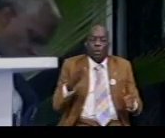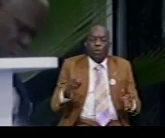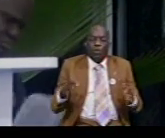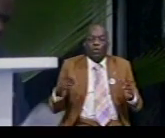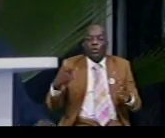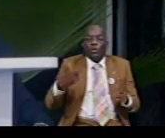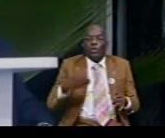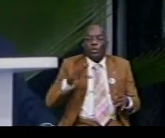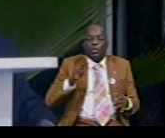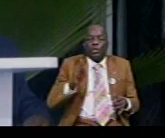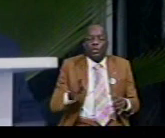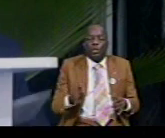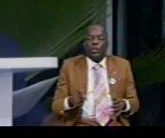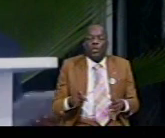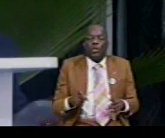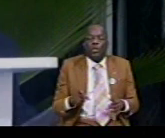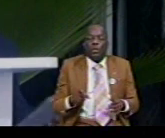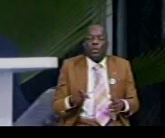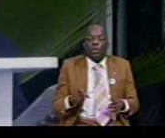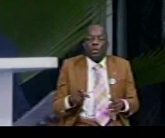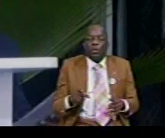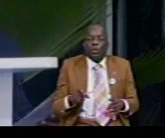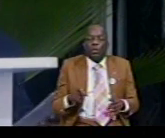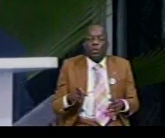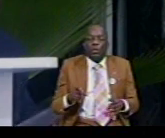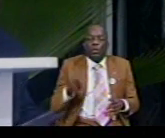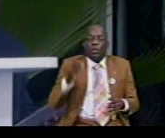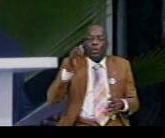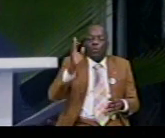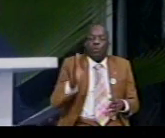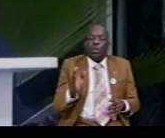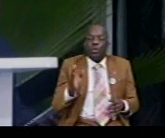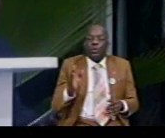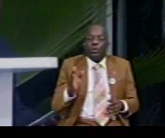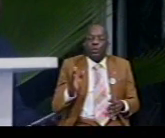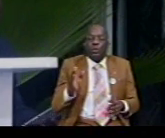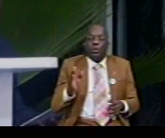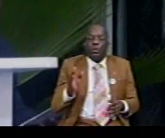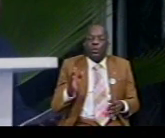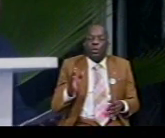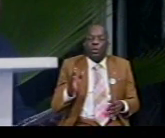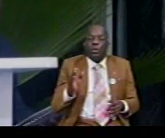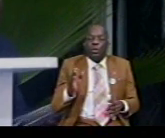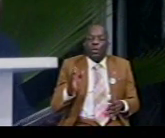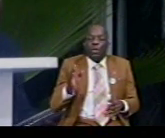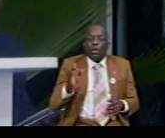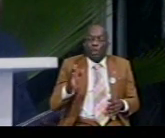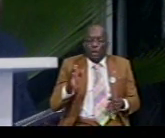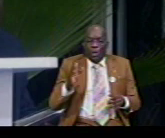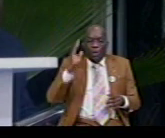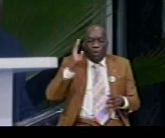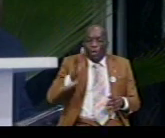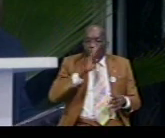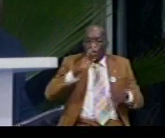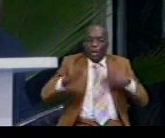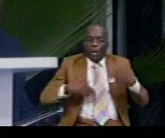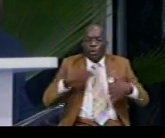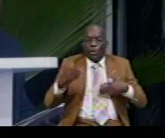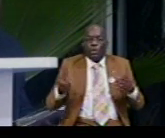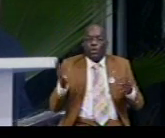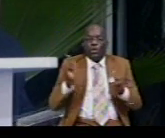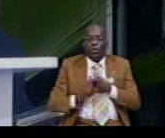W.F. Kumuyi, will be delighted to have you join this special banquet.